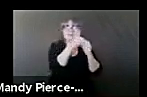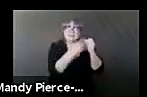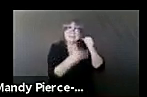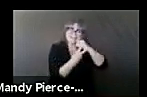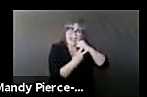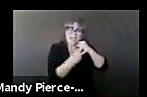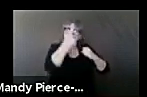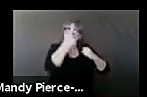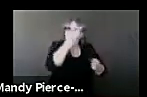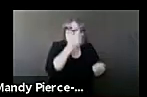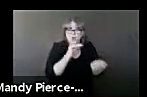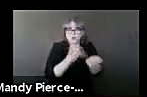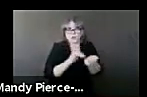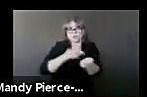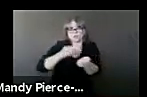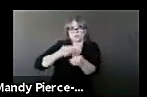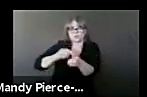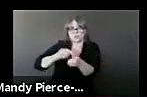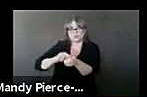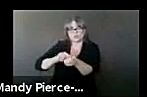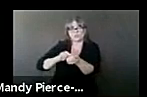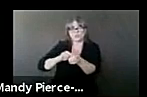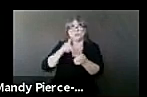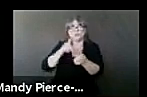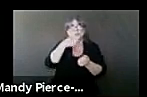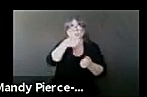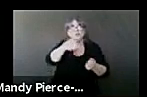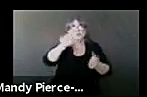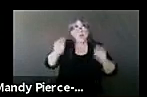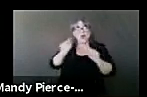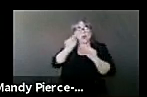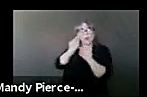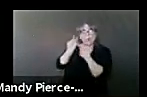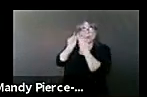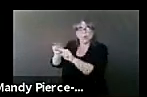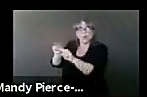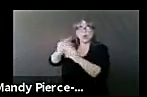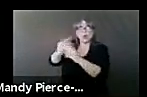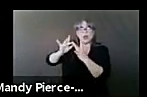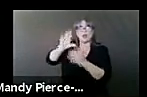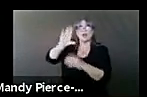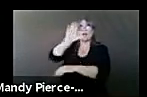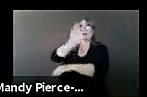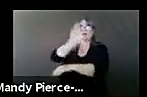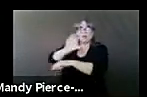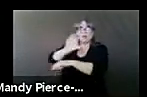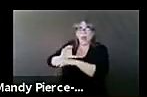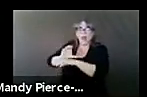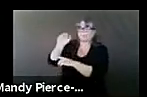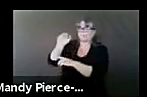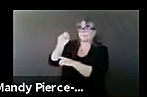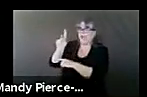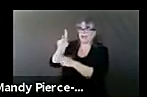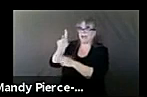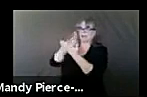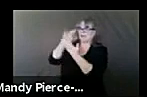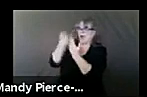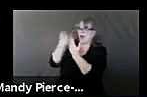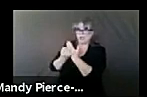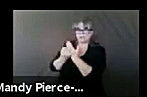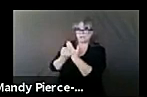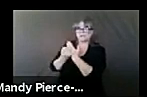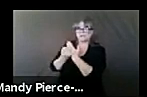the Colorado Mask Project and buy a mask, or use a bandana and scarf, or make a mask. And you